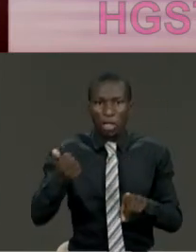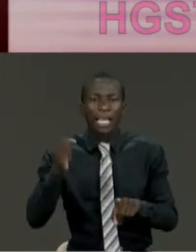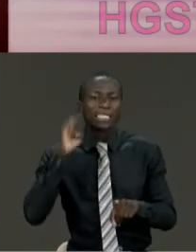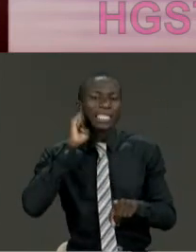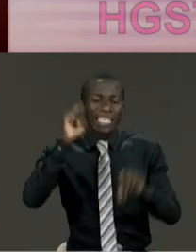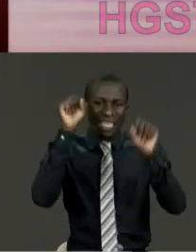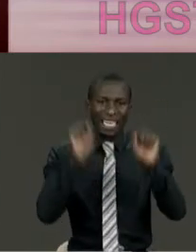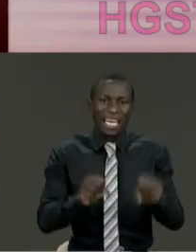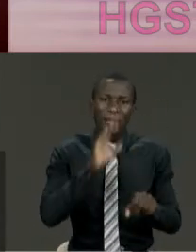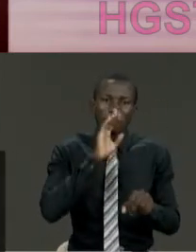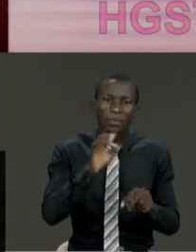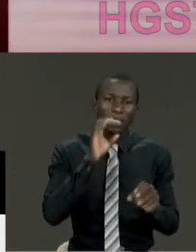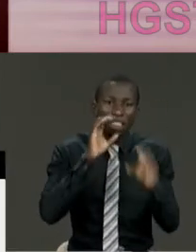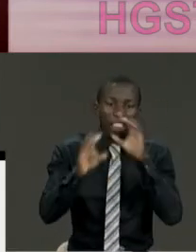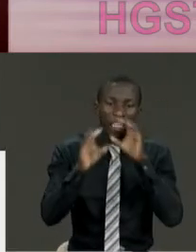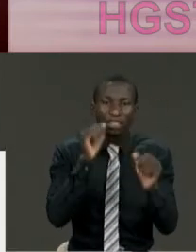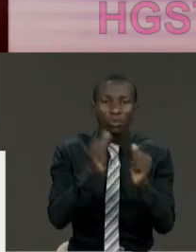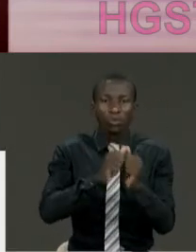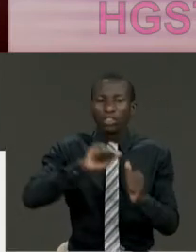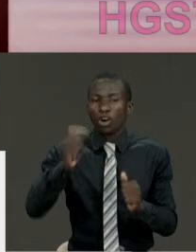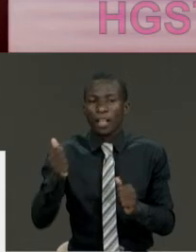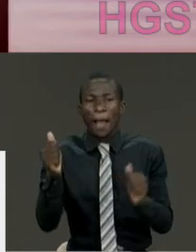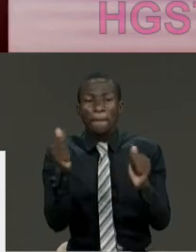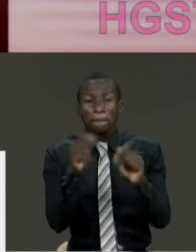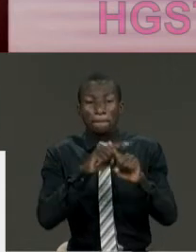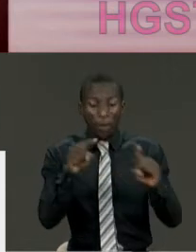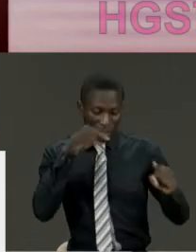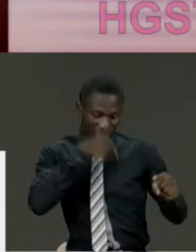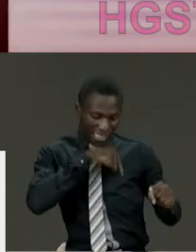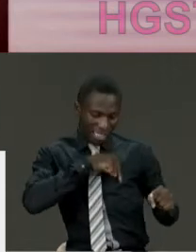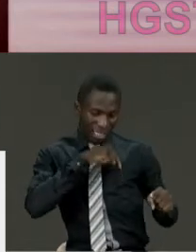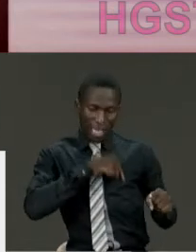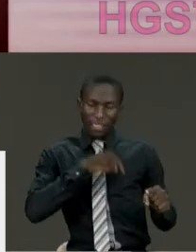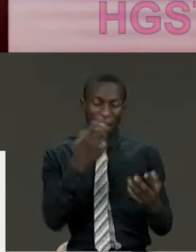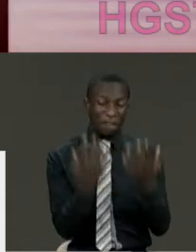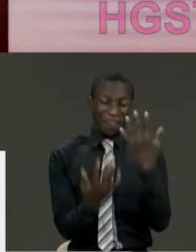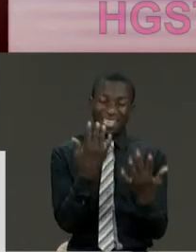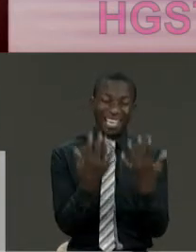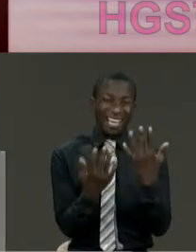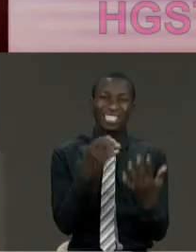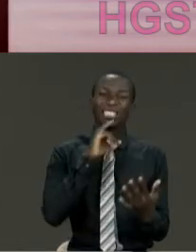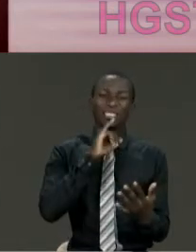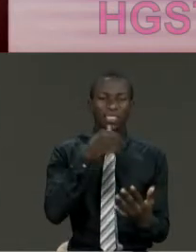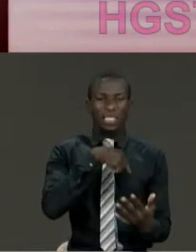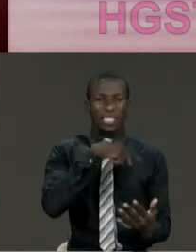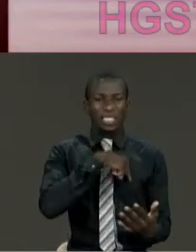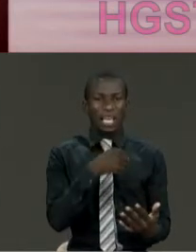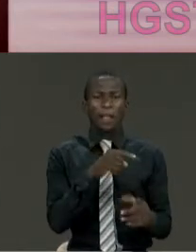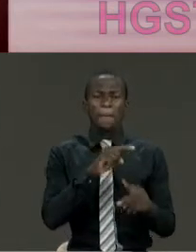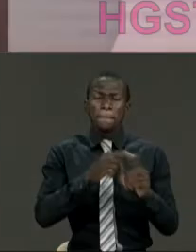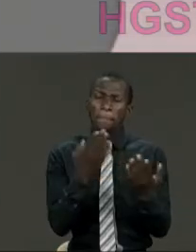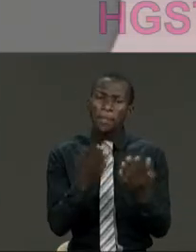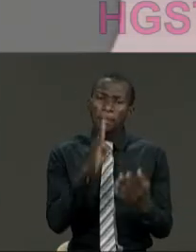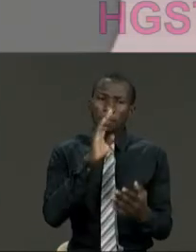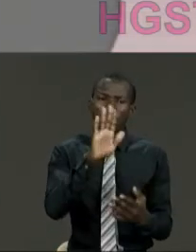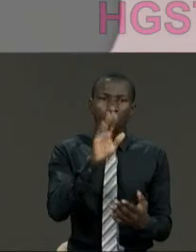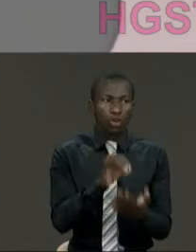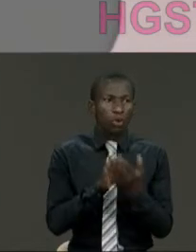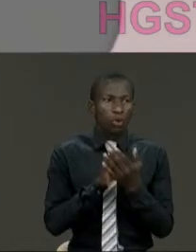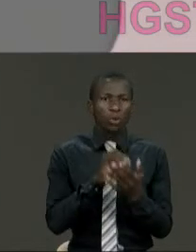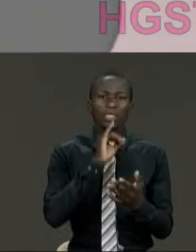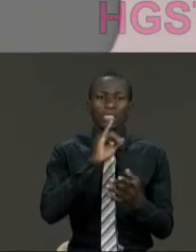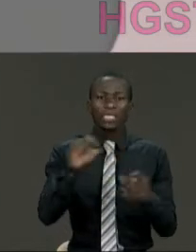others, but inside, fire is burning. Maybe your own case is like that. I